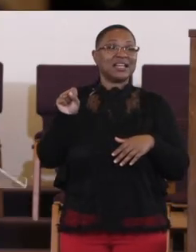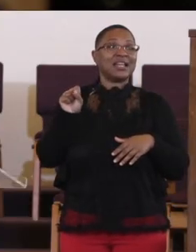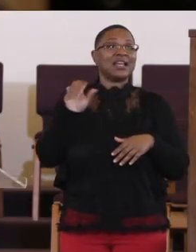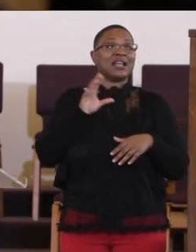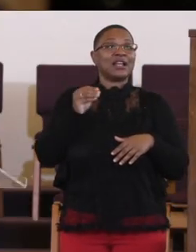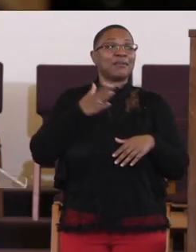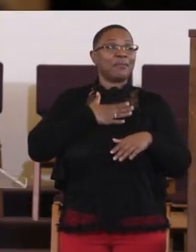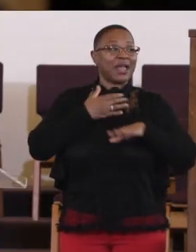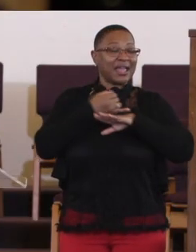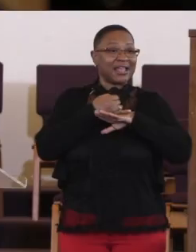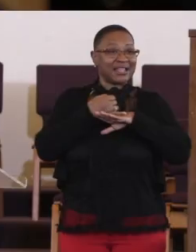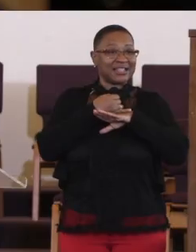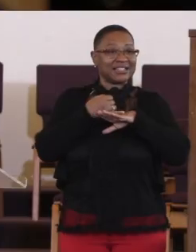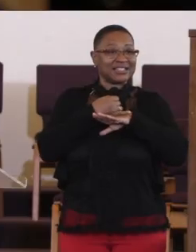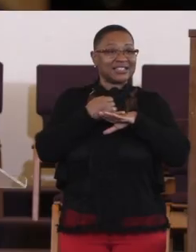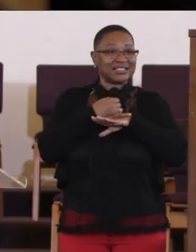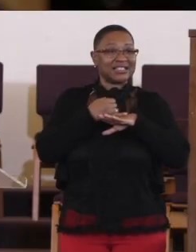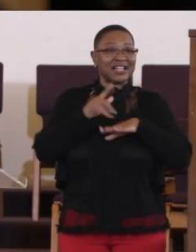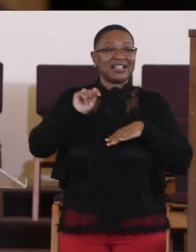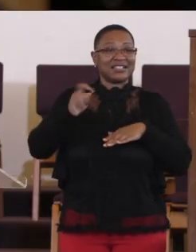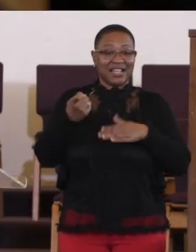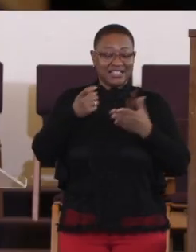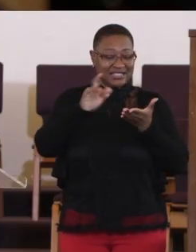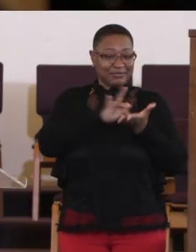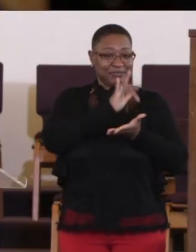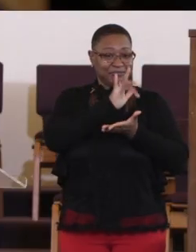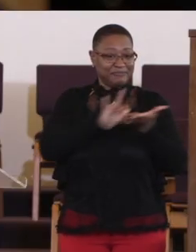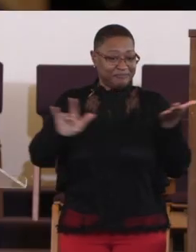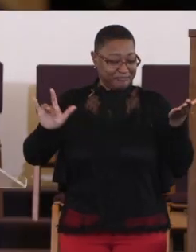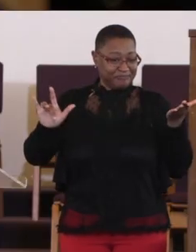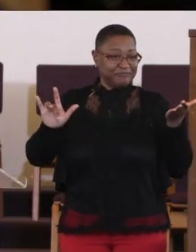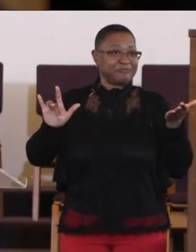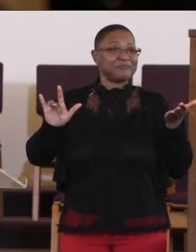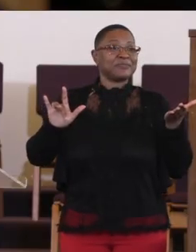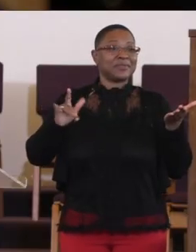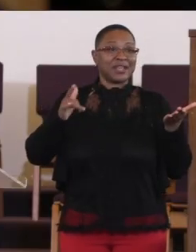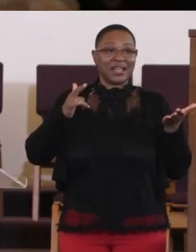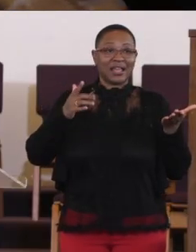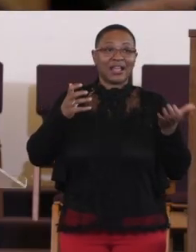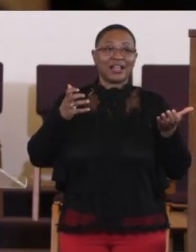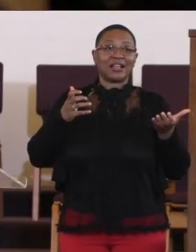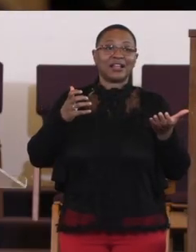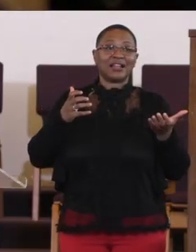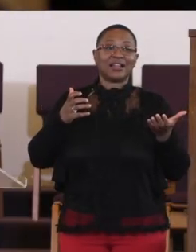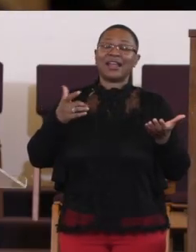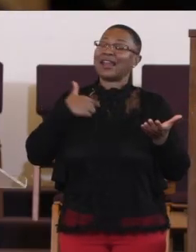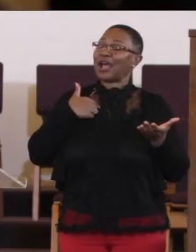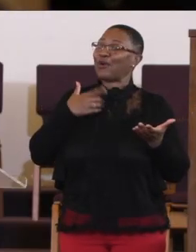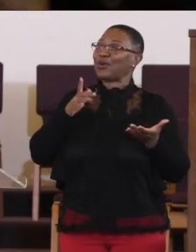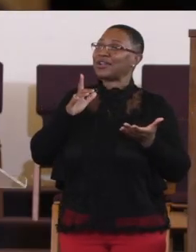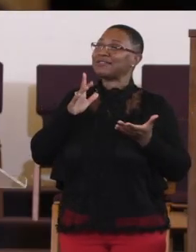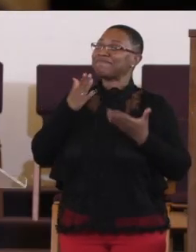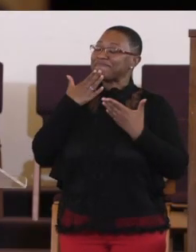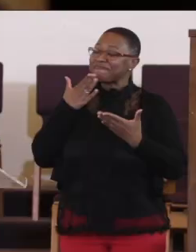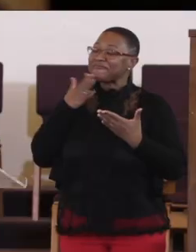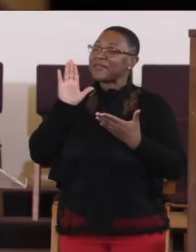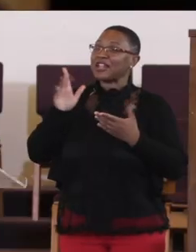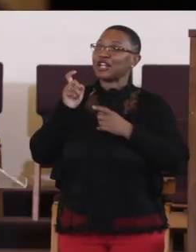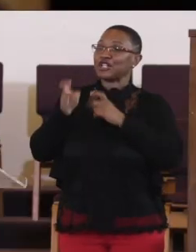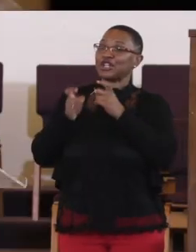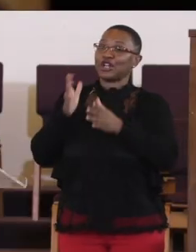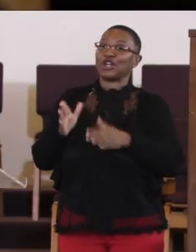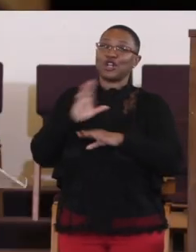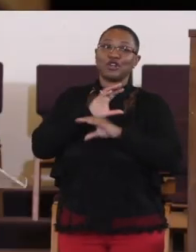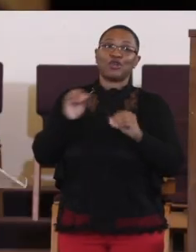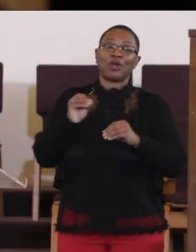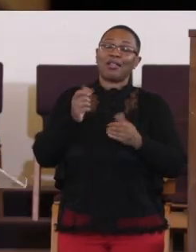my entrance, those taxes have been paid in full. And I want to holler at that donor. Because nobody loves me